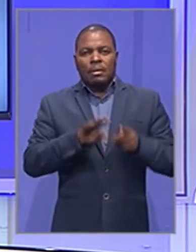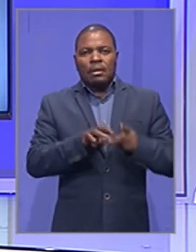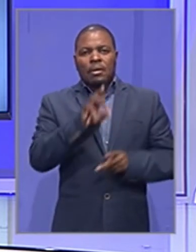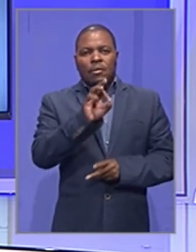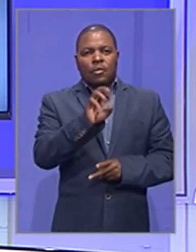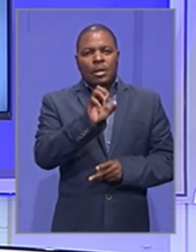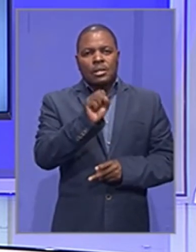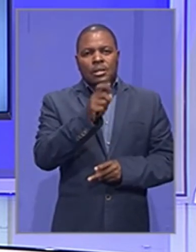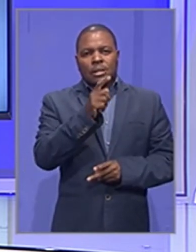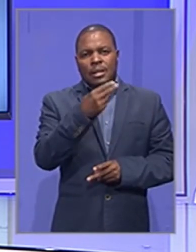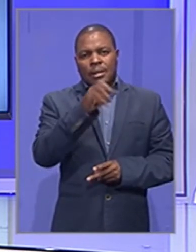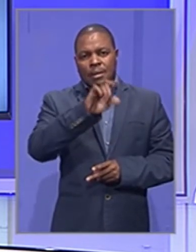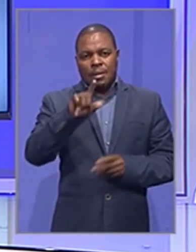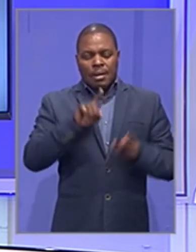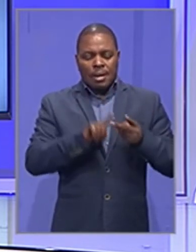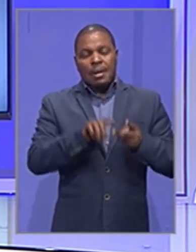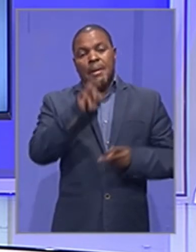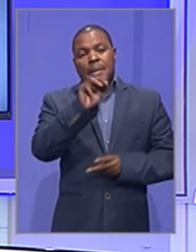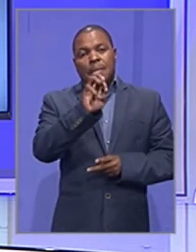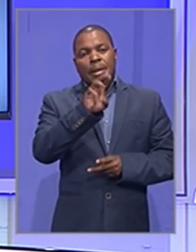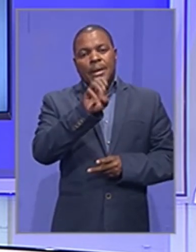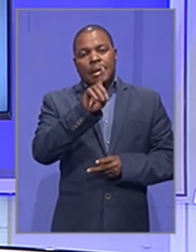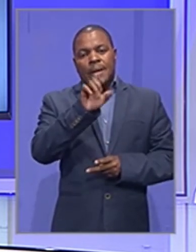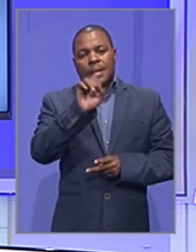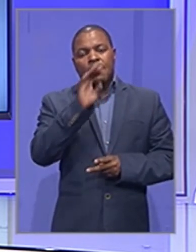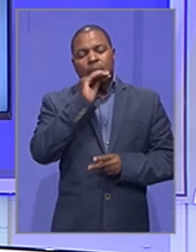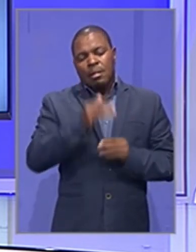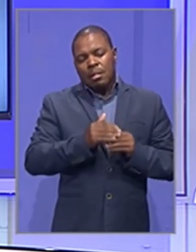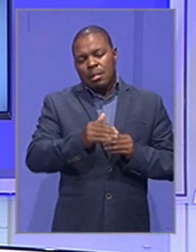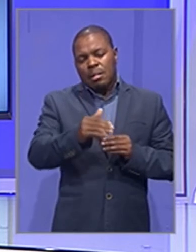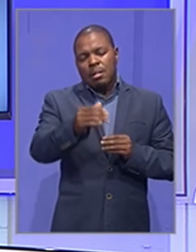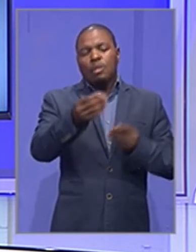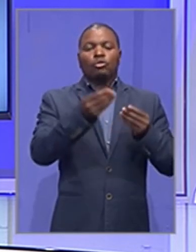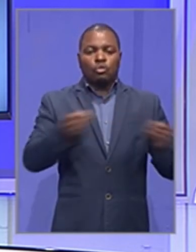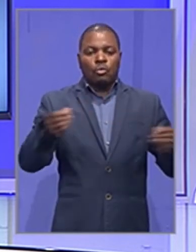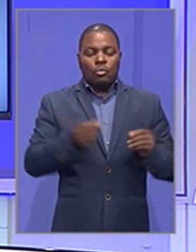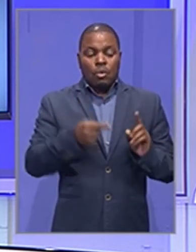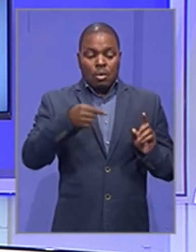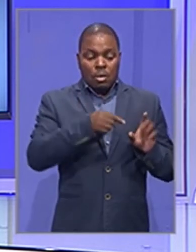Hill le Meadale, mme seo se tla tsaya nako go baakangwa. Rand Water ya